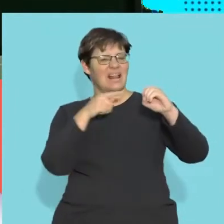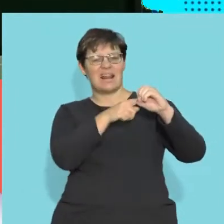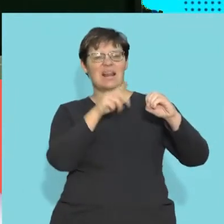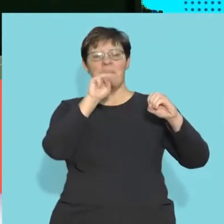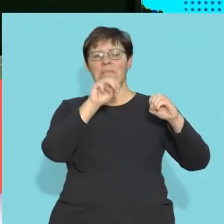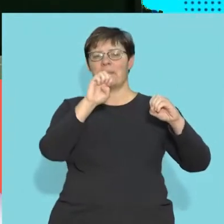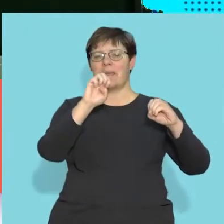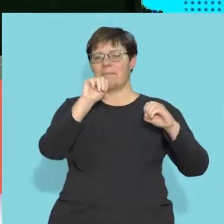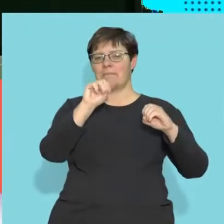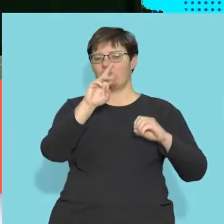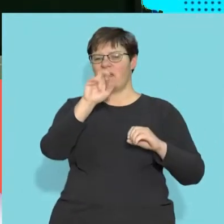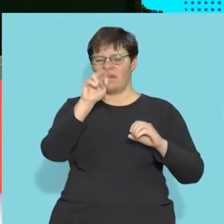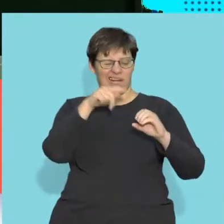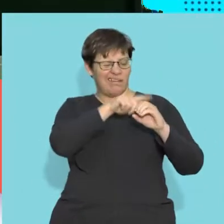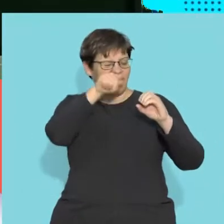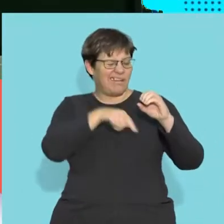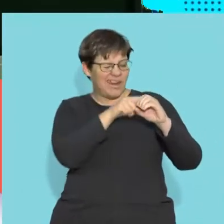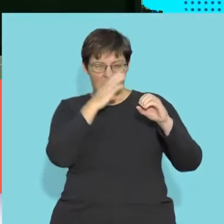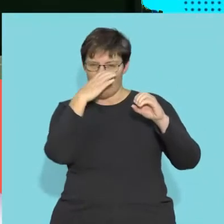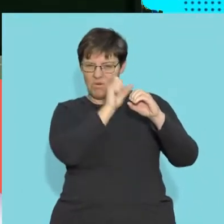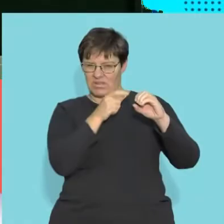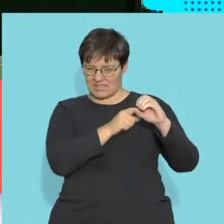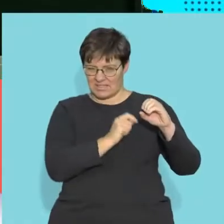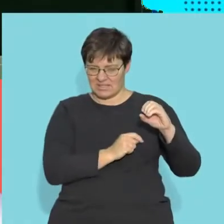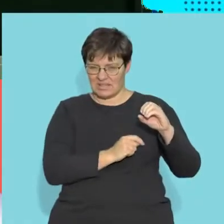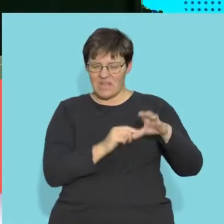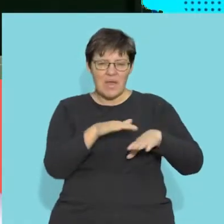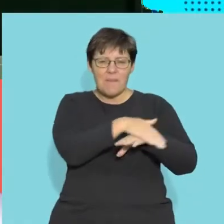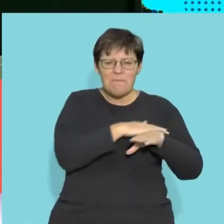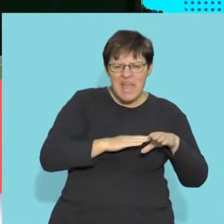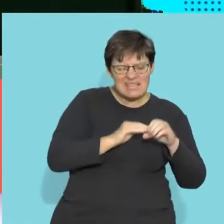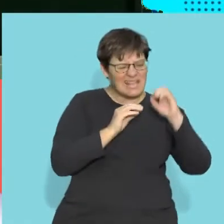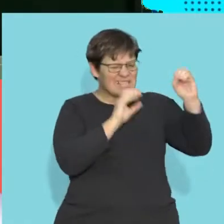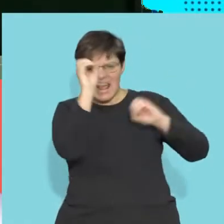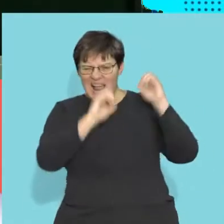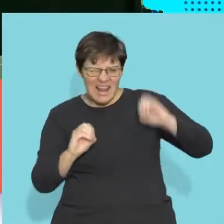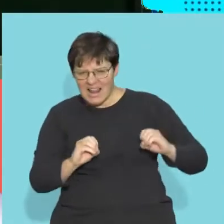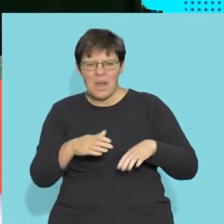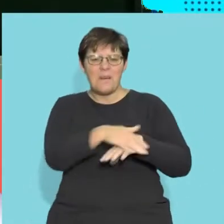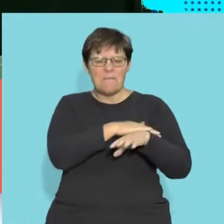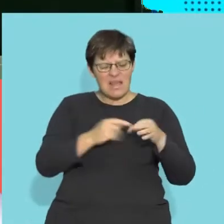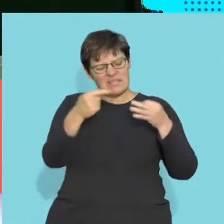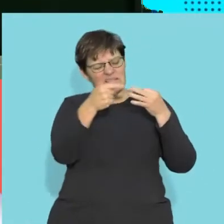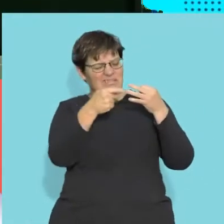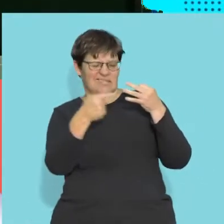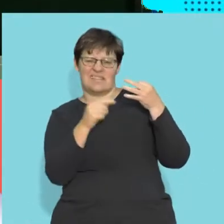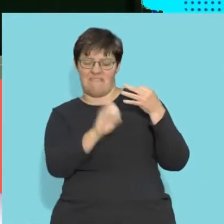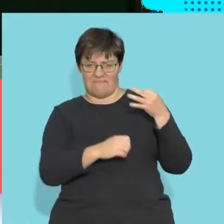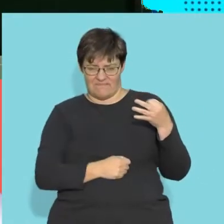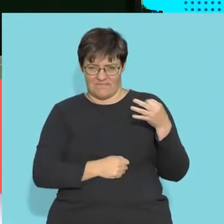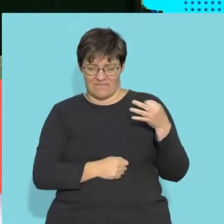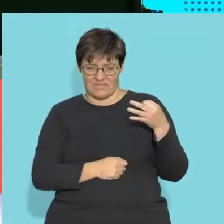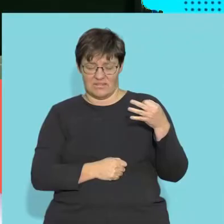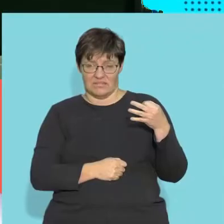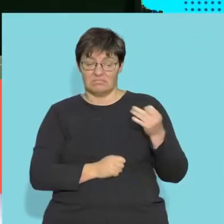this concept of what a cell is. And we saw that all cells have basic